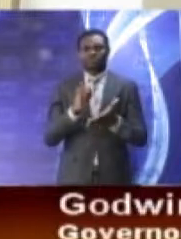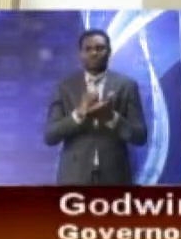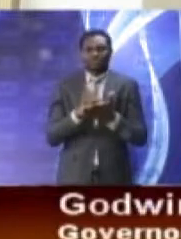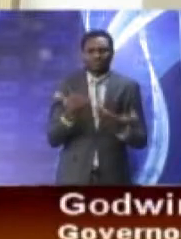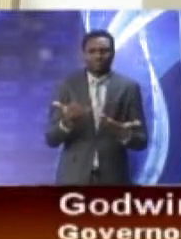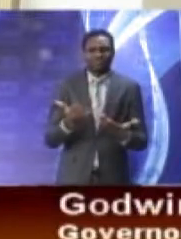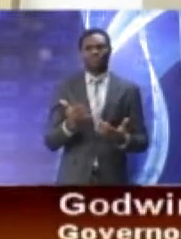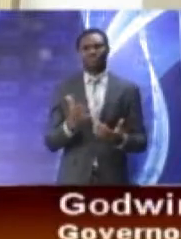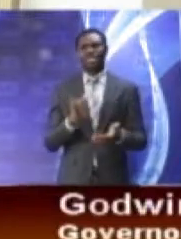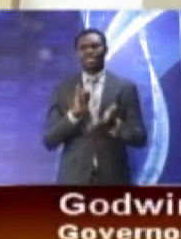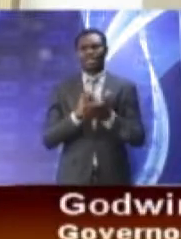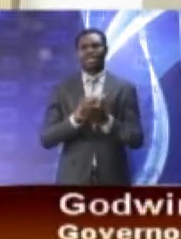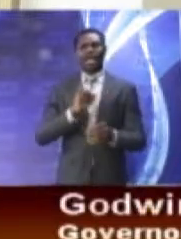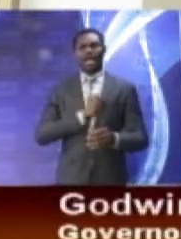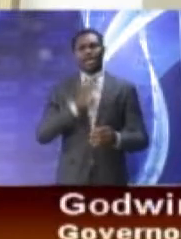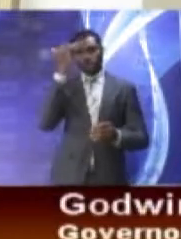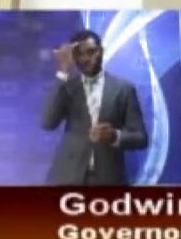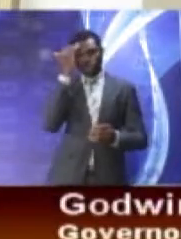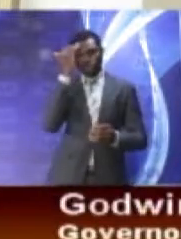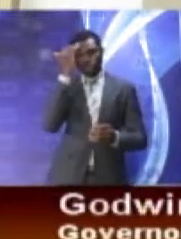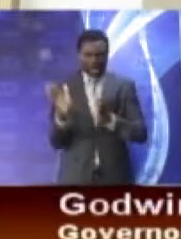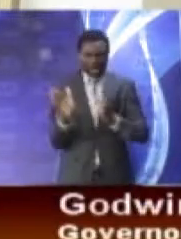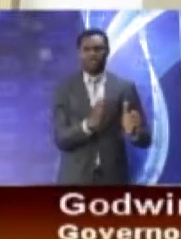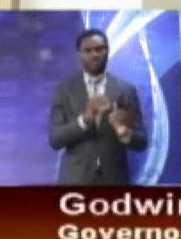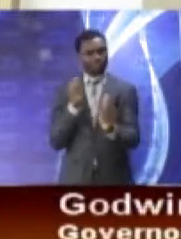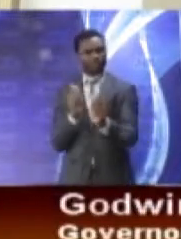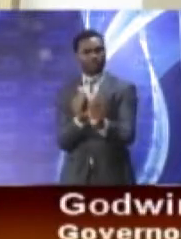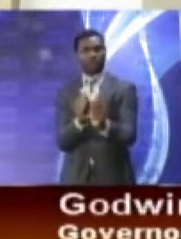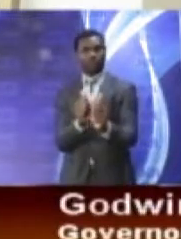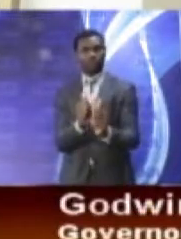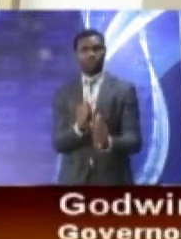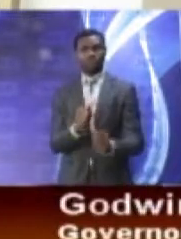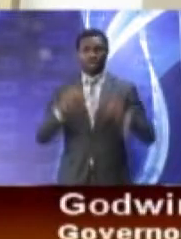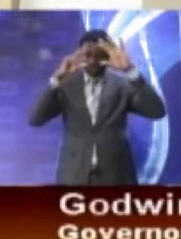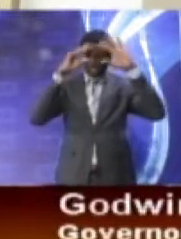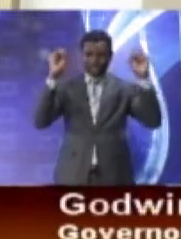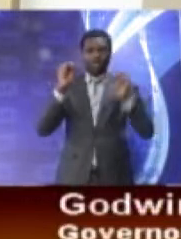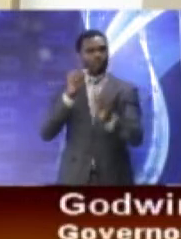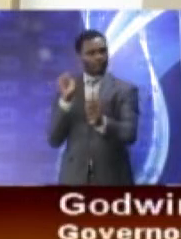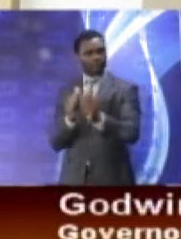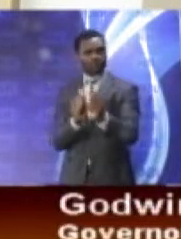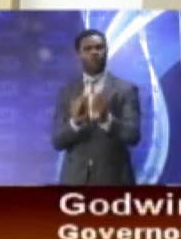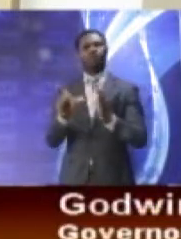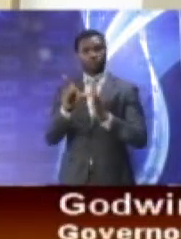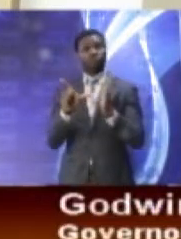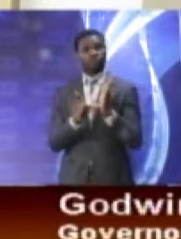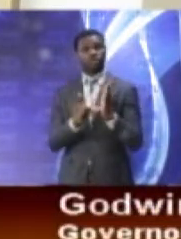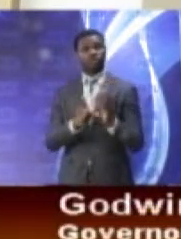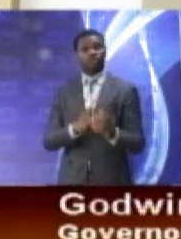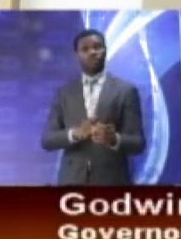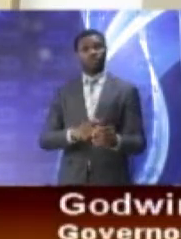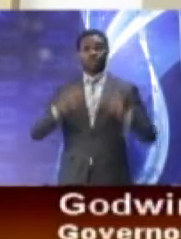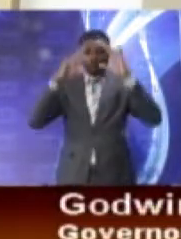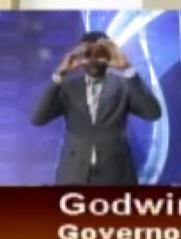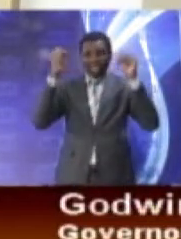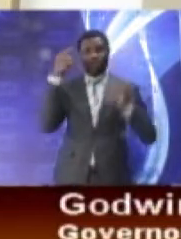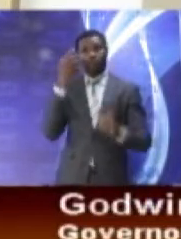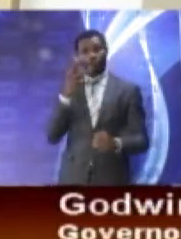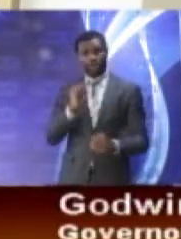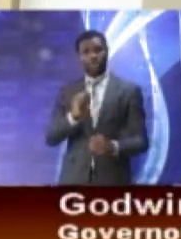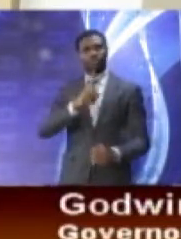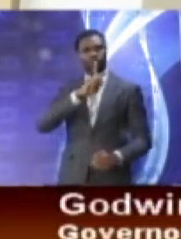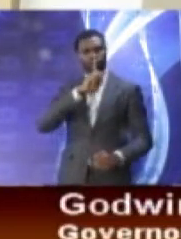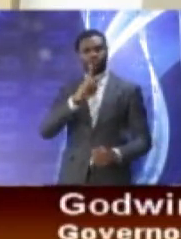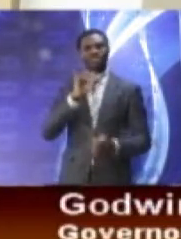an epitome of order, an epitome of lawfulness. This is a man who, for him, that is